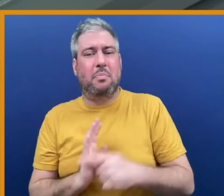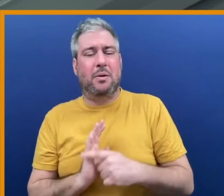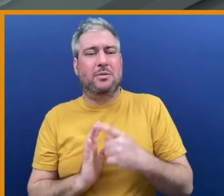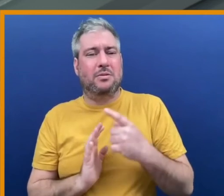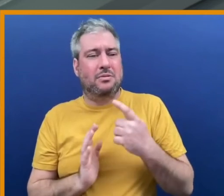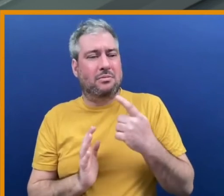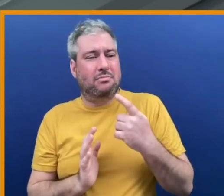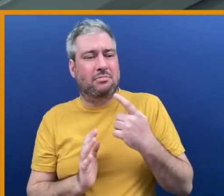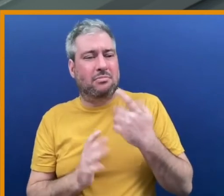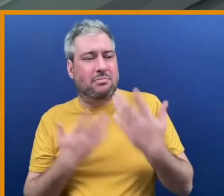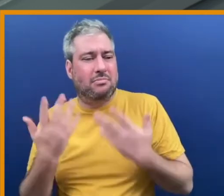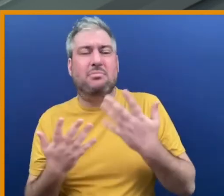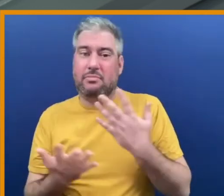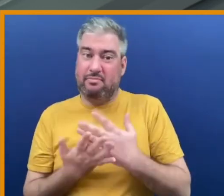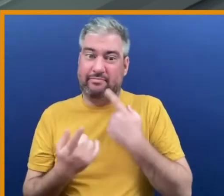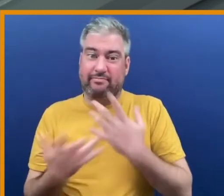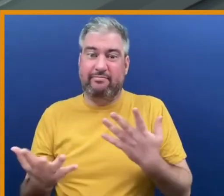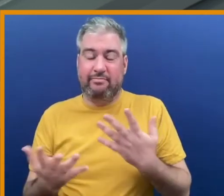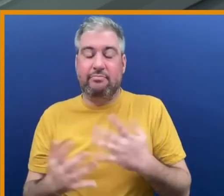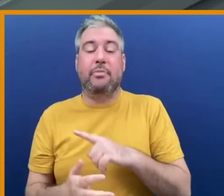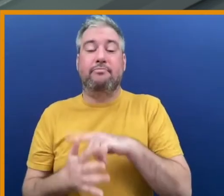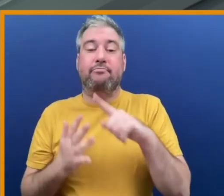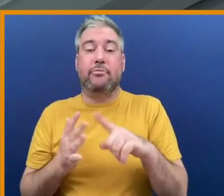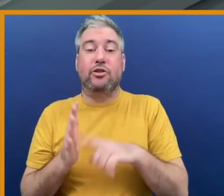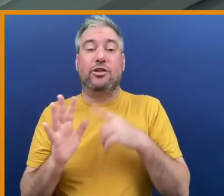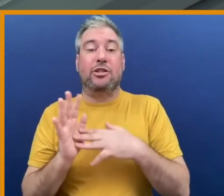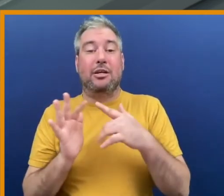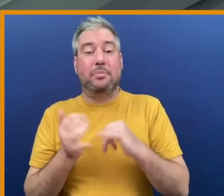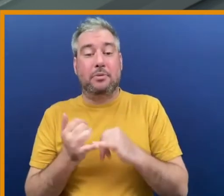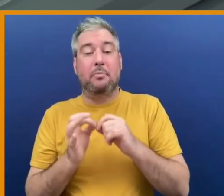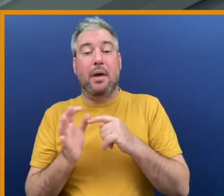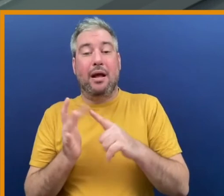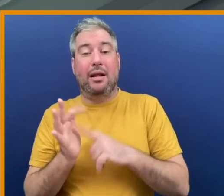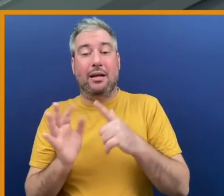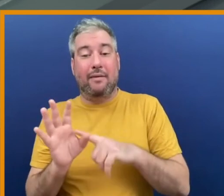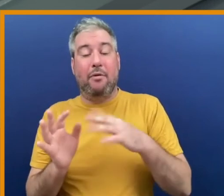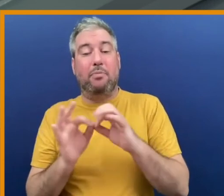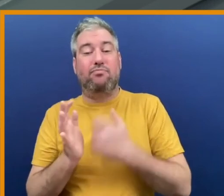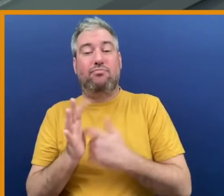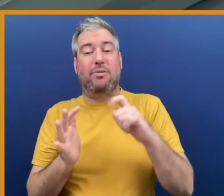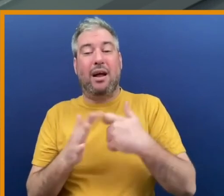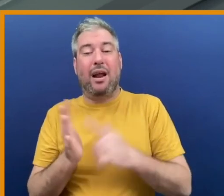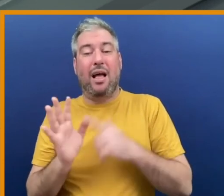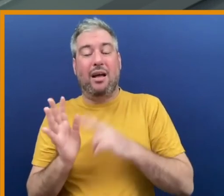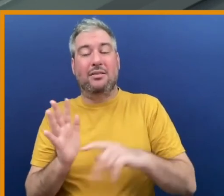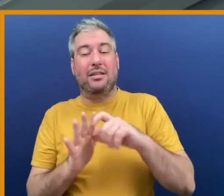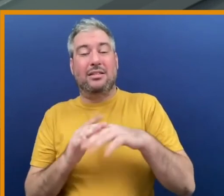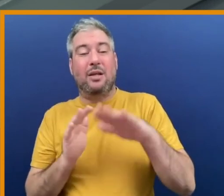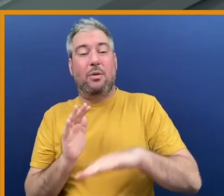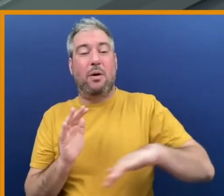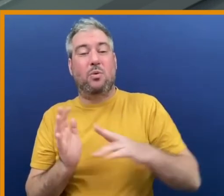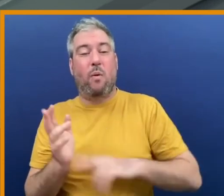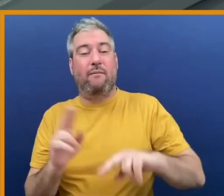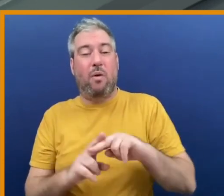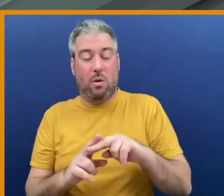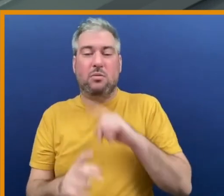Norfolk, who spoke to the importance of transparency in this, in